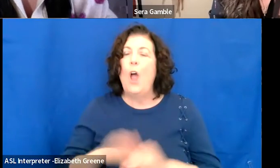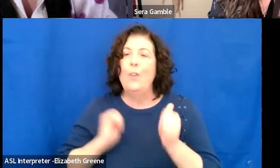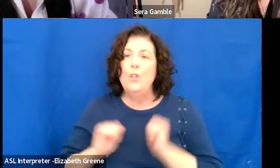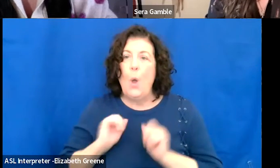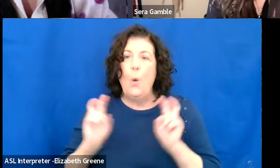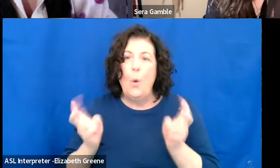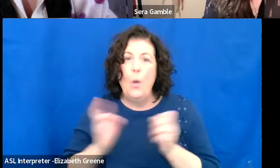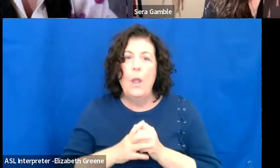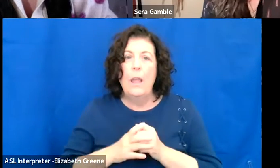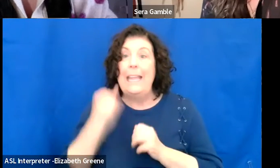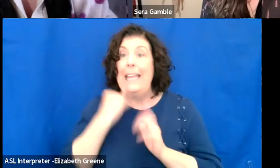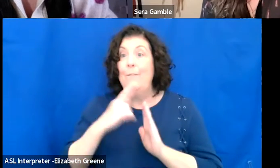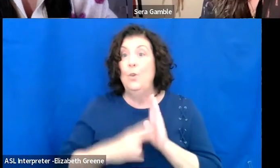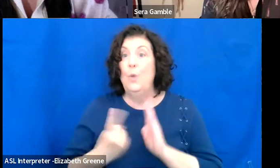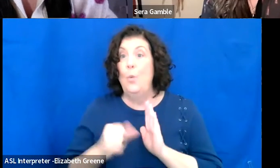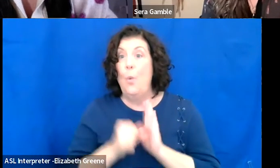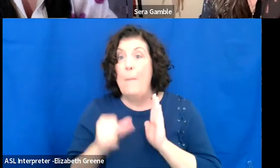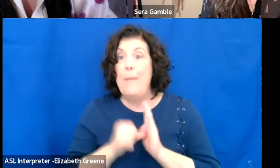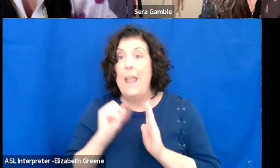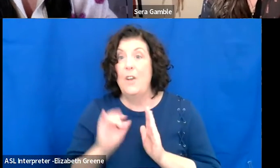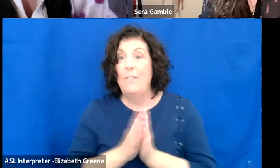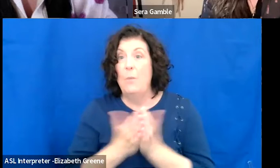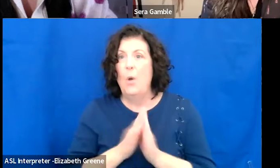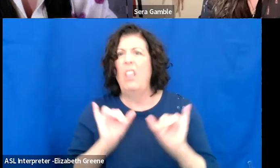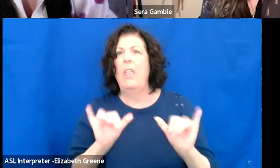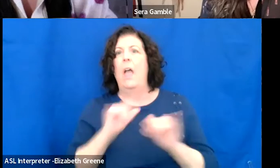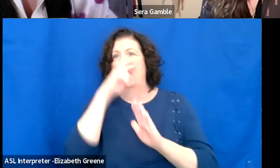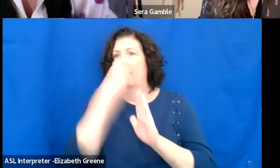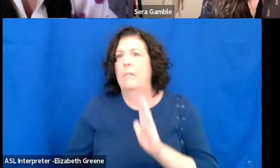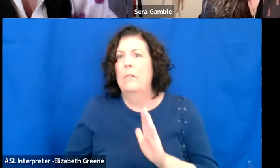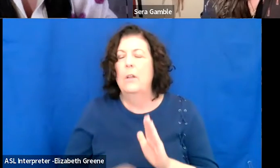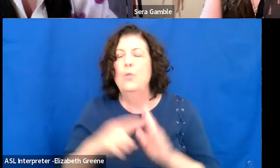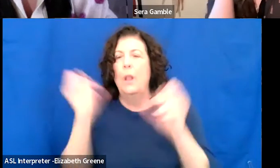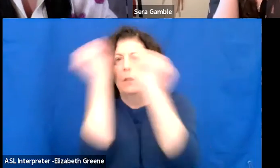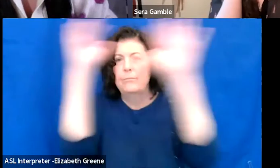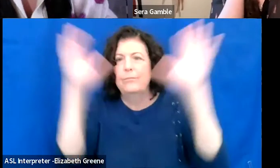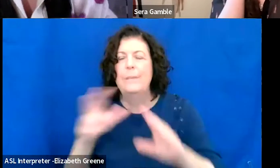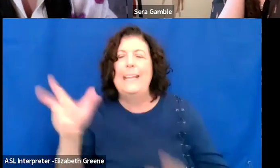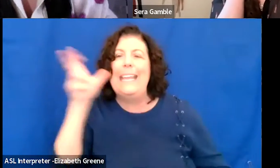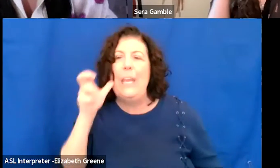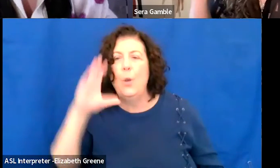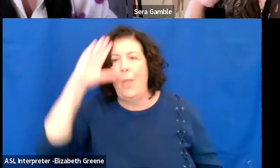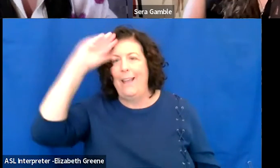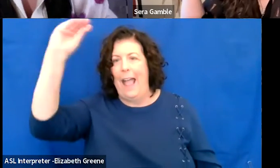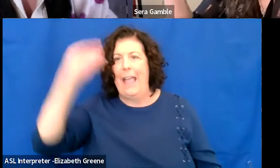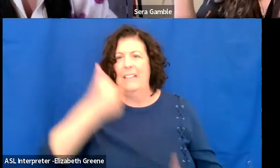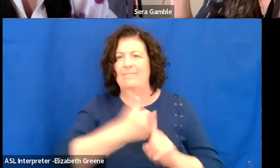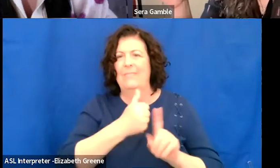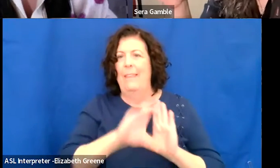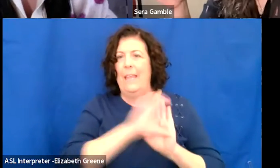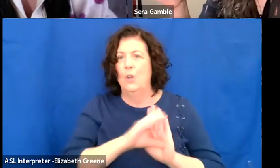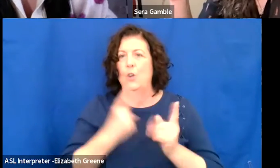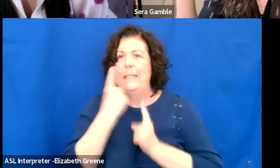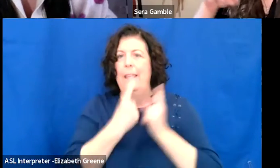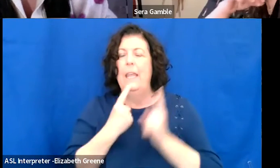experience. You read one page of the book and it's like, whoa, I am really hearing what this guy is thinking. And the book did the trick on